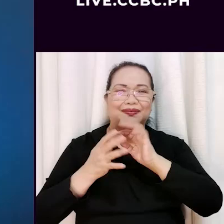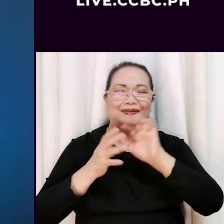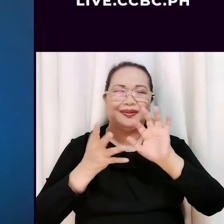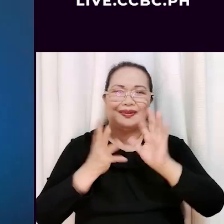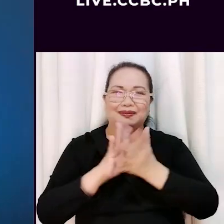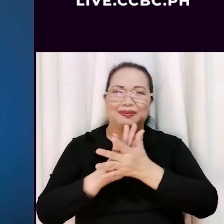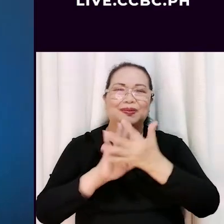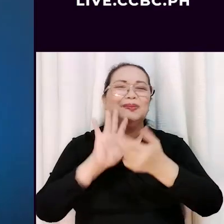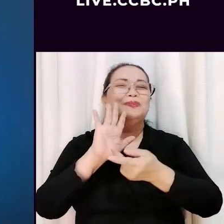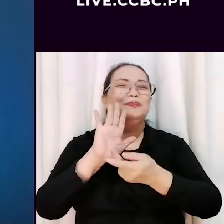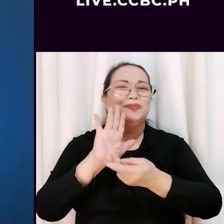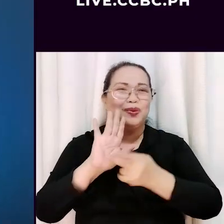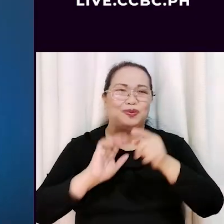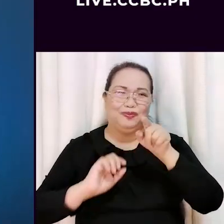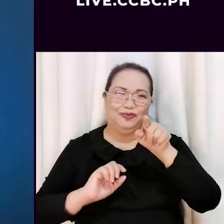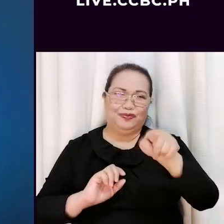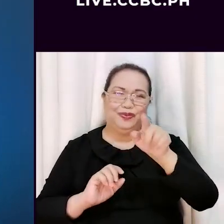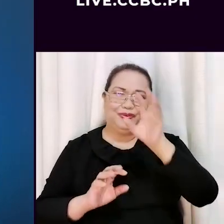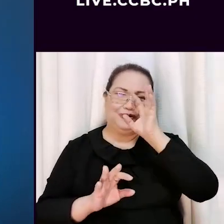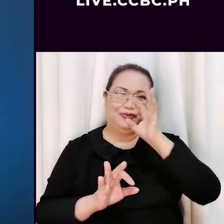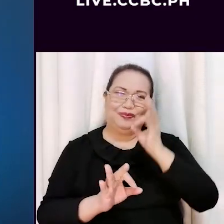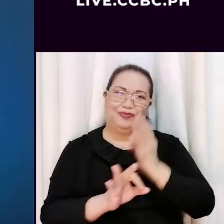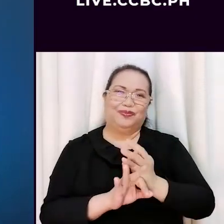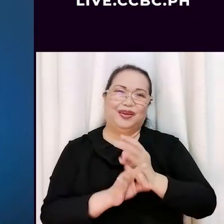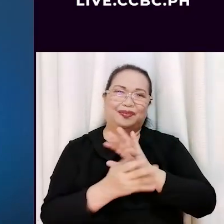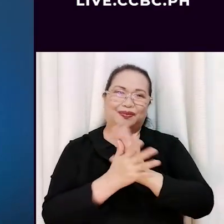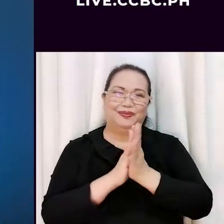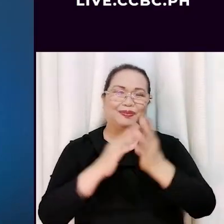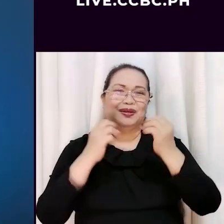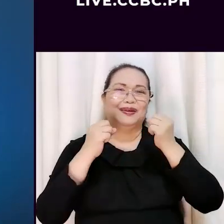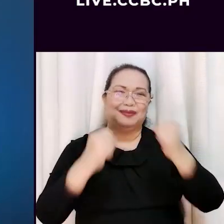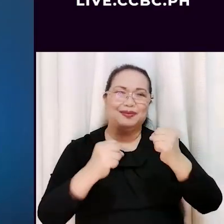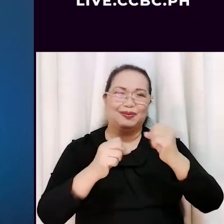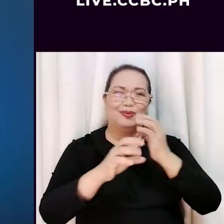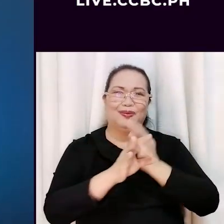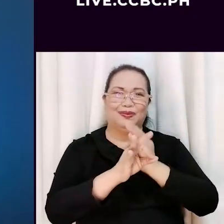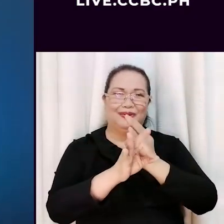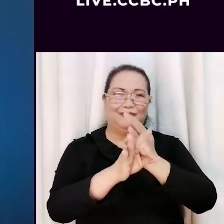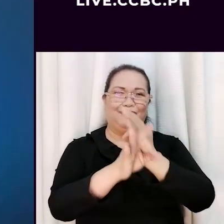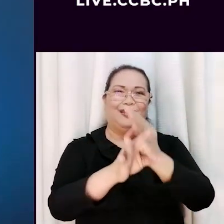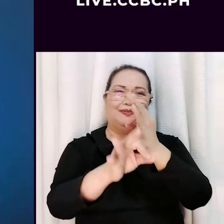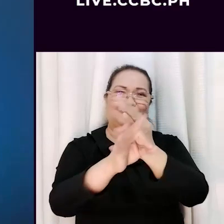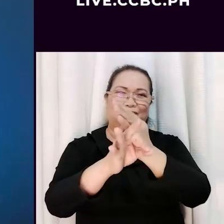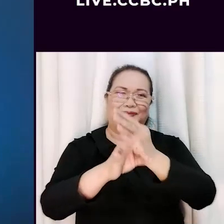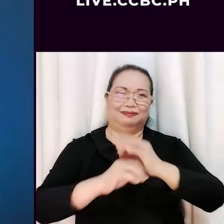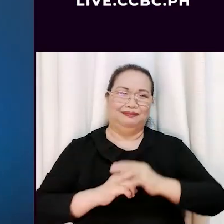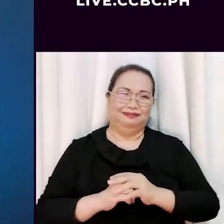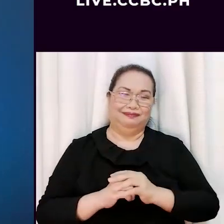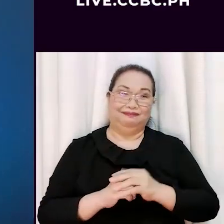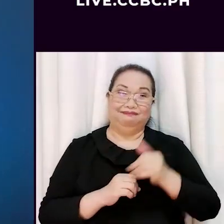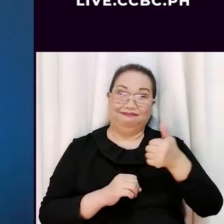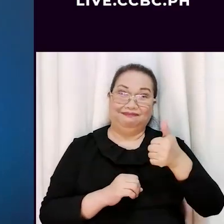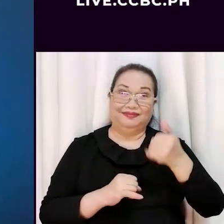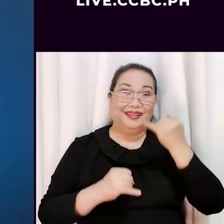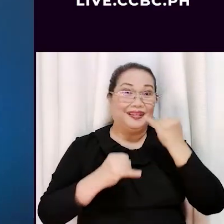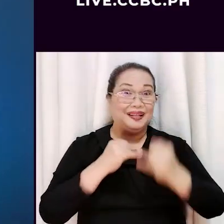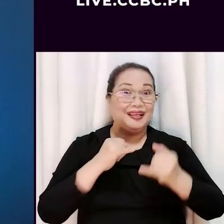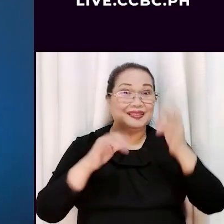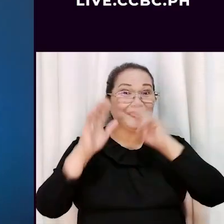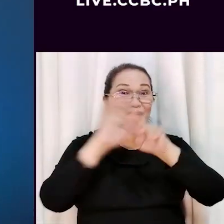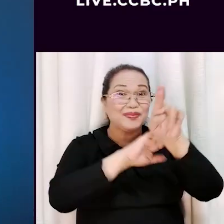being proven in your faith and faithfulness. Alright? Pinakahuli,